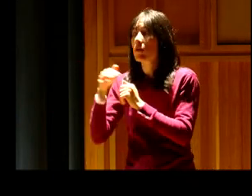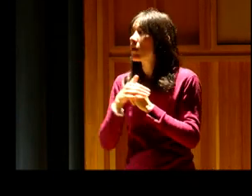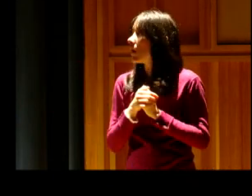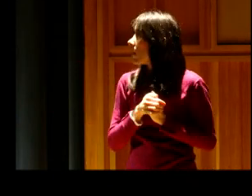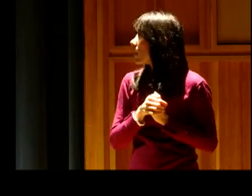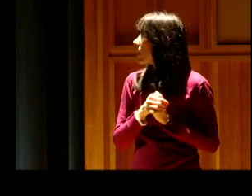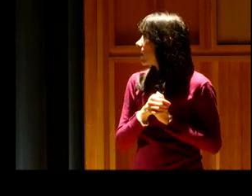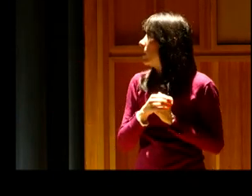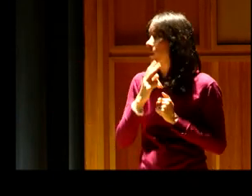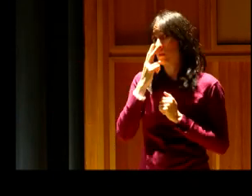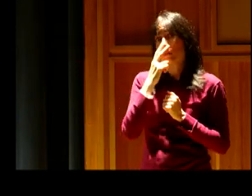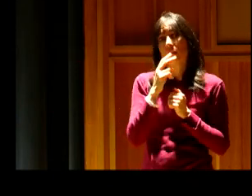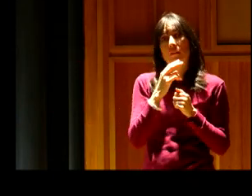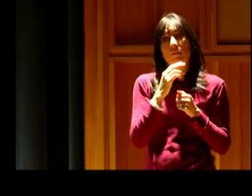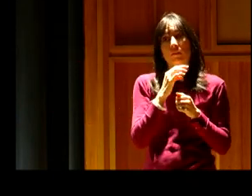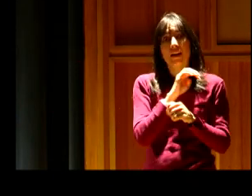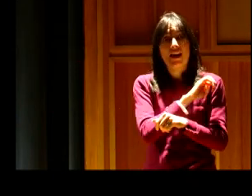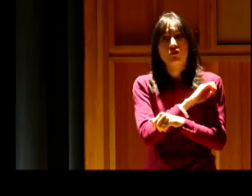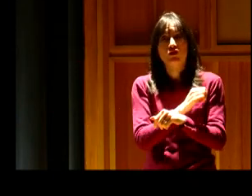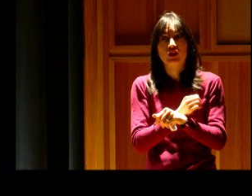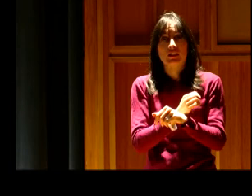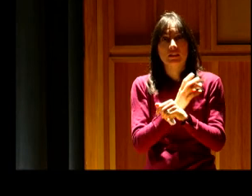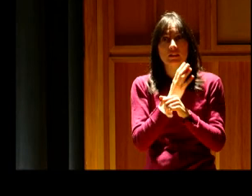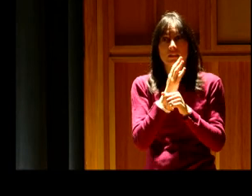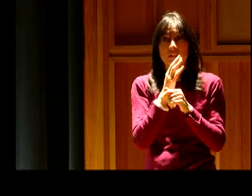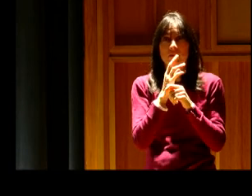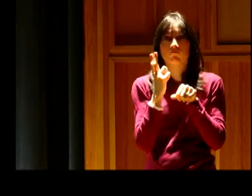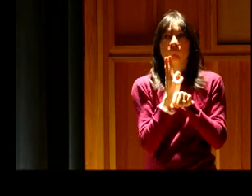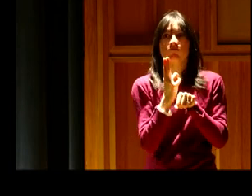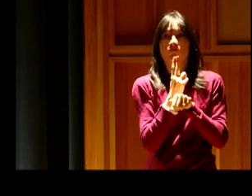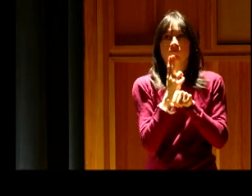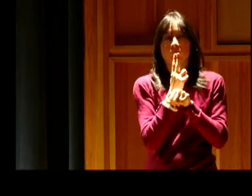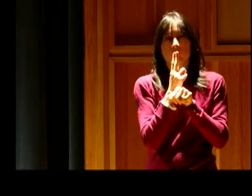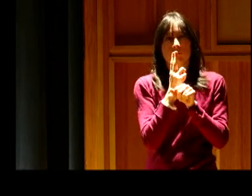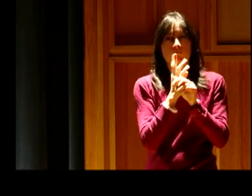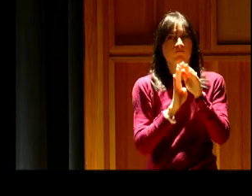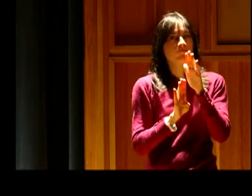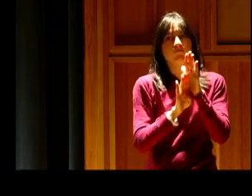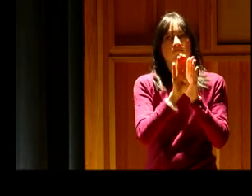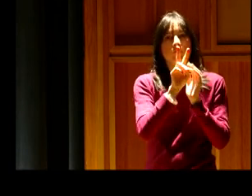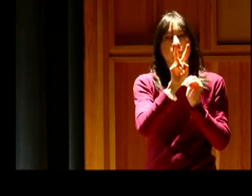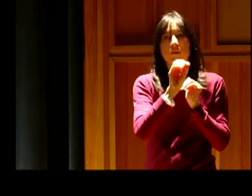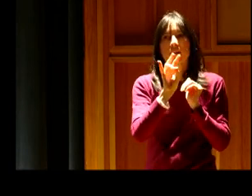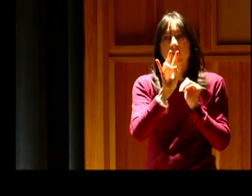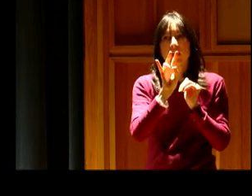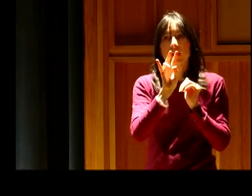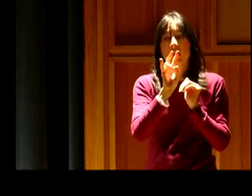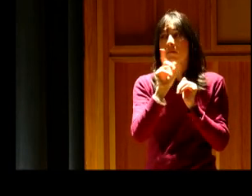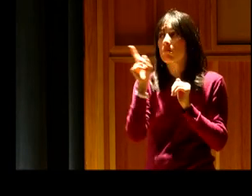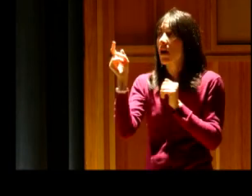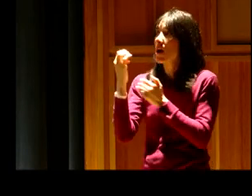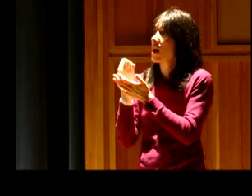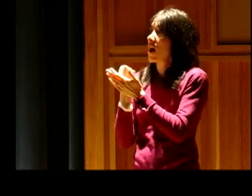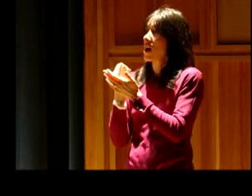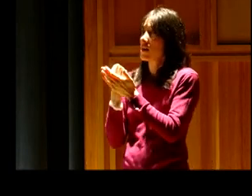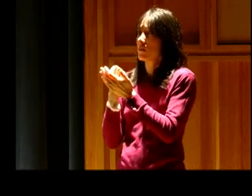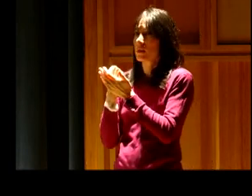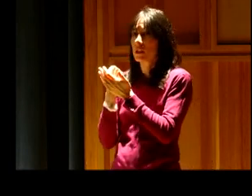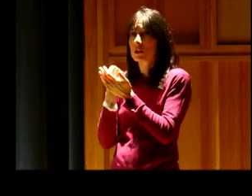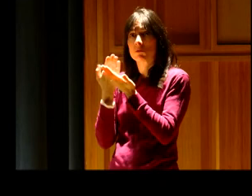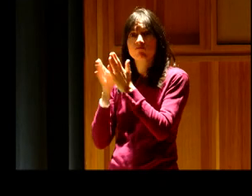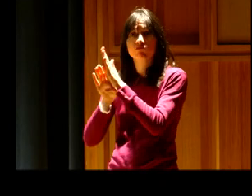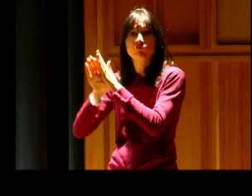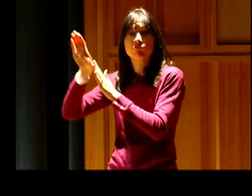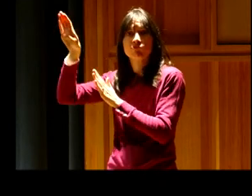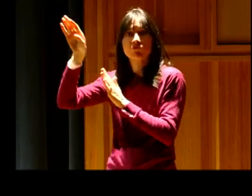that our energy demand peaked in about 2007. Yet the economy has continued to grow. And that